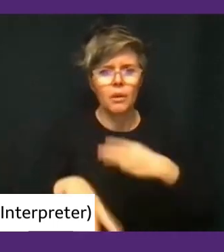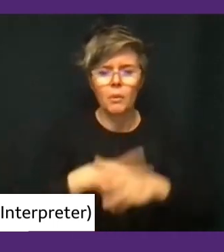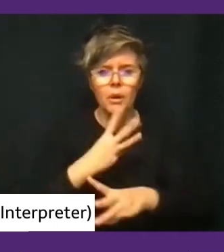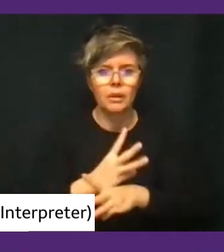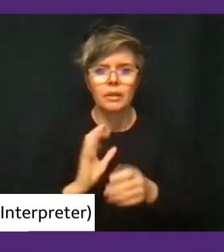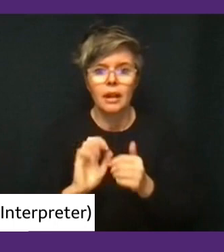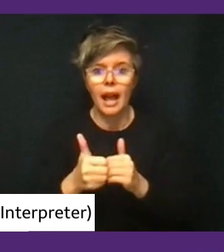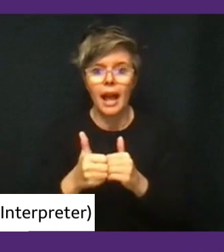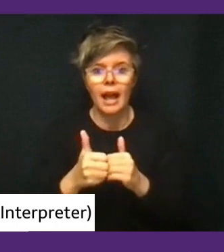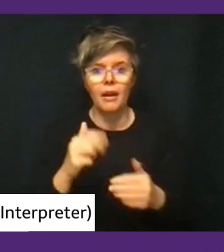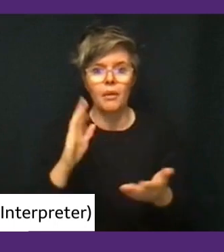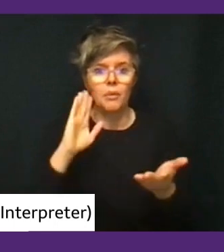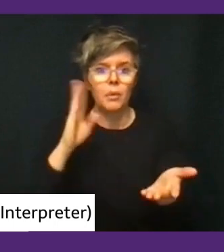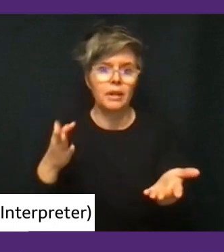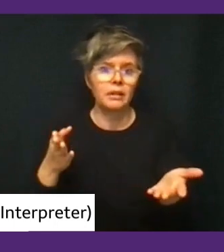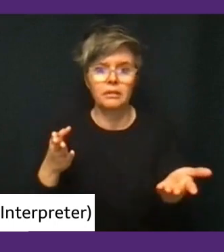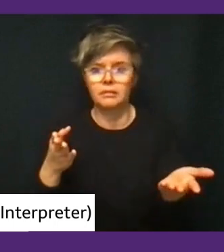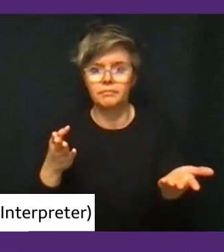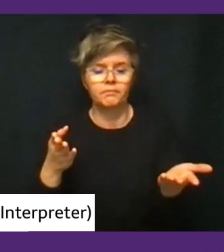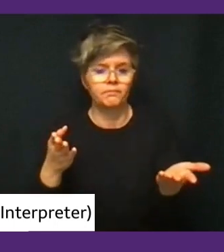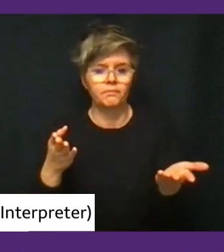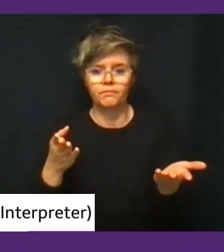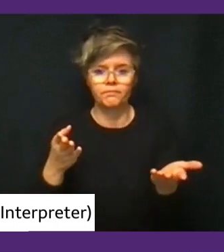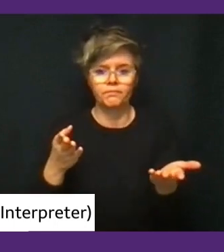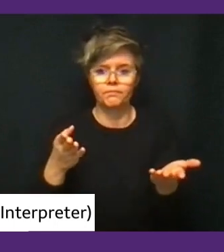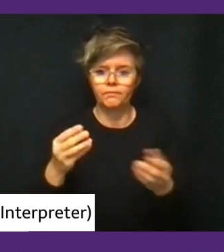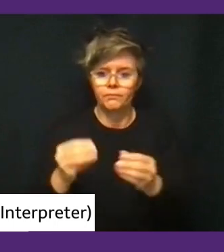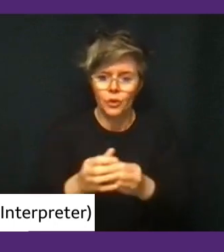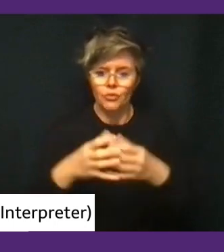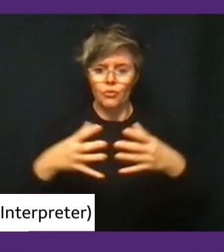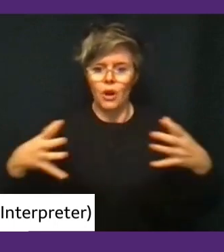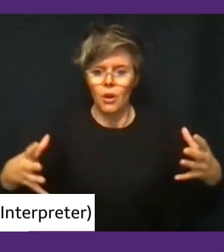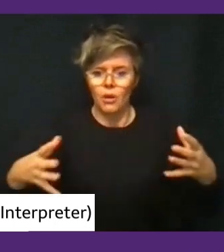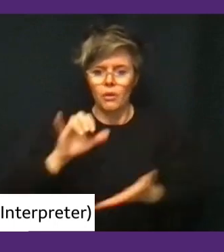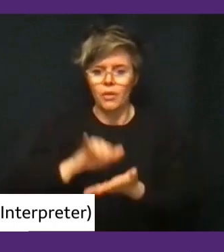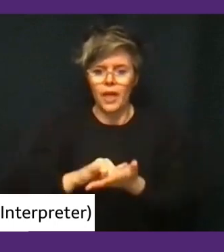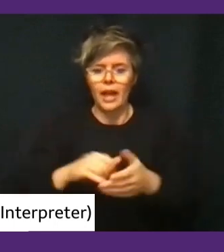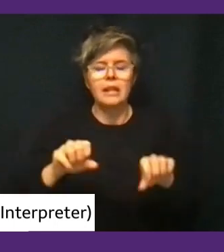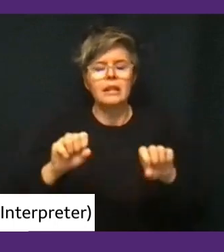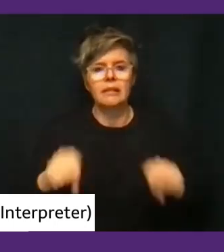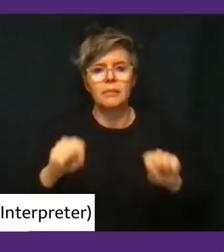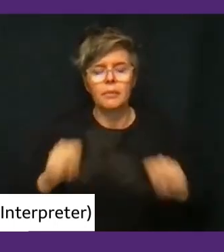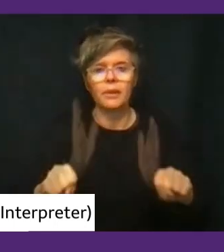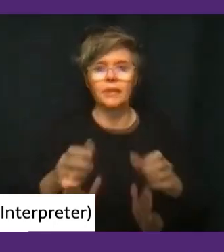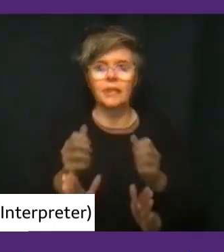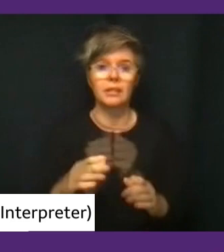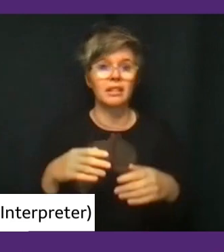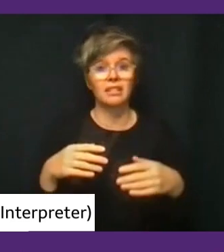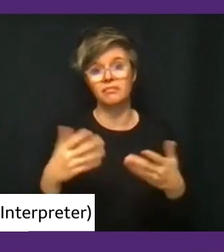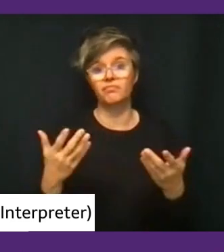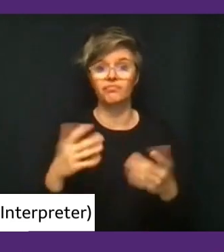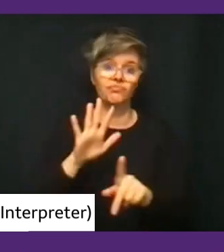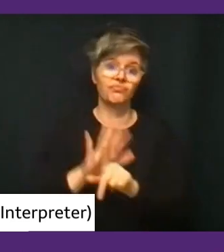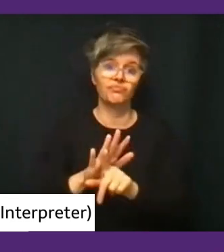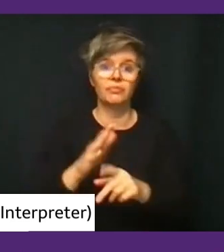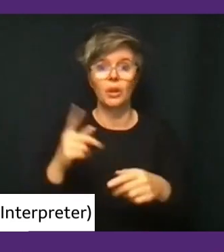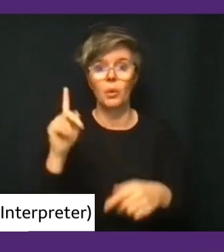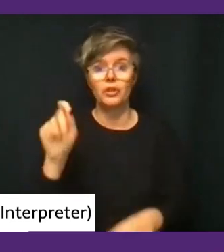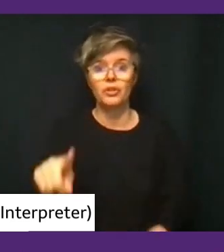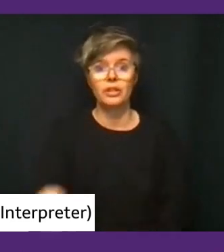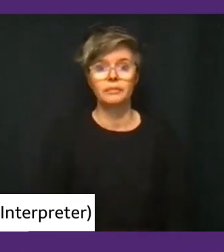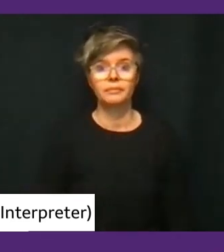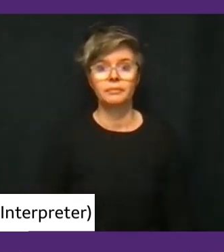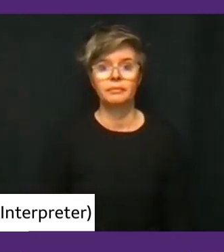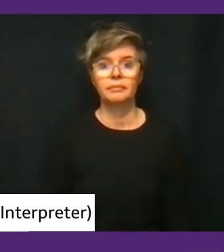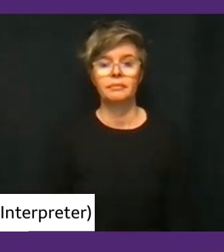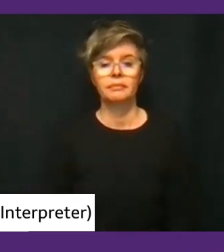going to grow this sort of capability in our organizations, and particularly on the scale that you guys are working? Yeah, well, I think